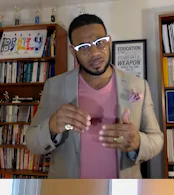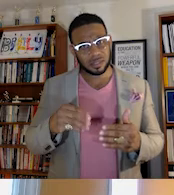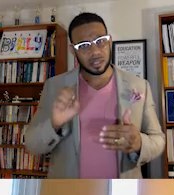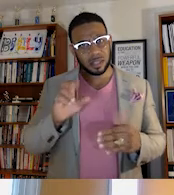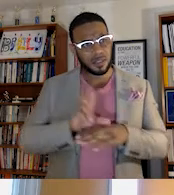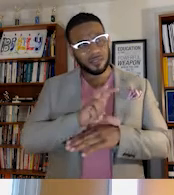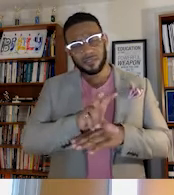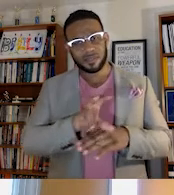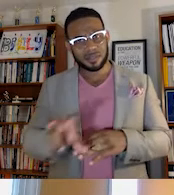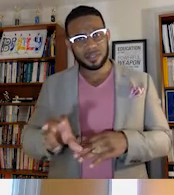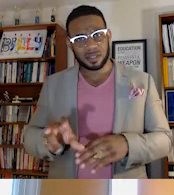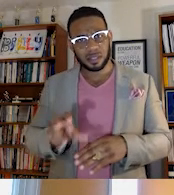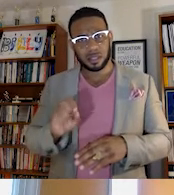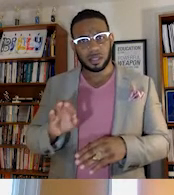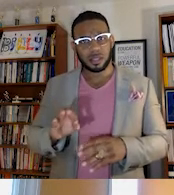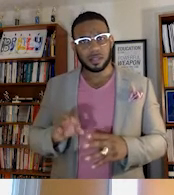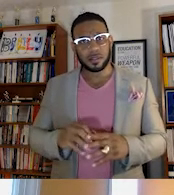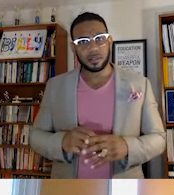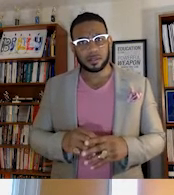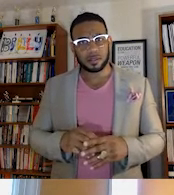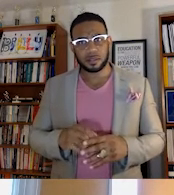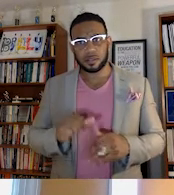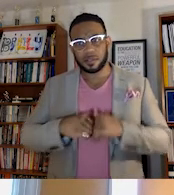of investment of